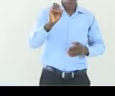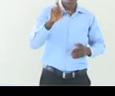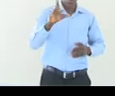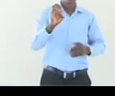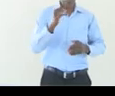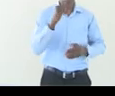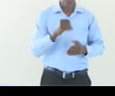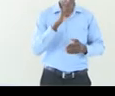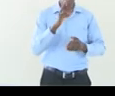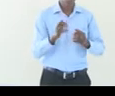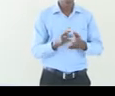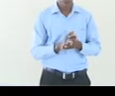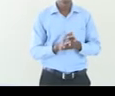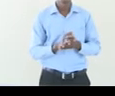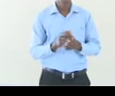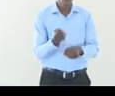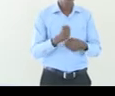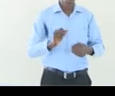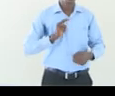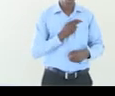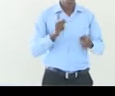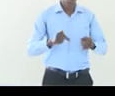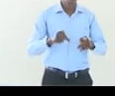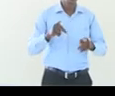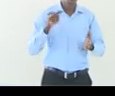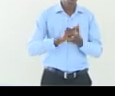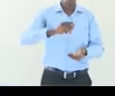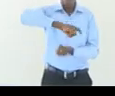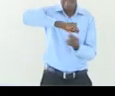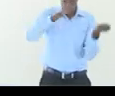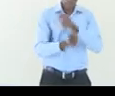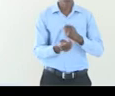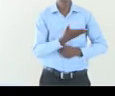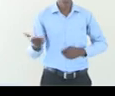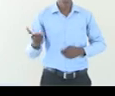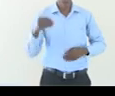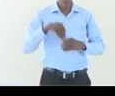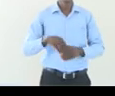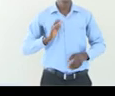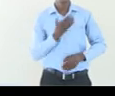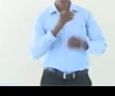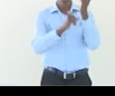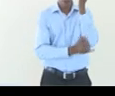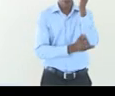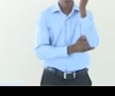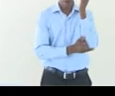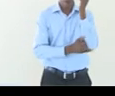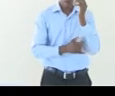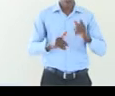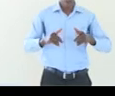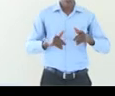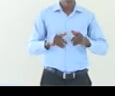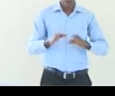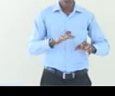our society. Help us that the gospel we have received may not lose its transforming power in our society, that